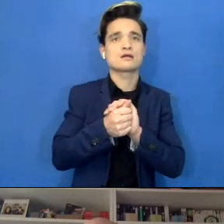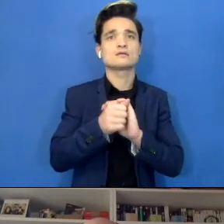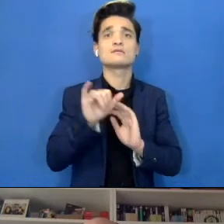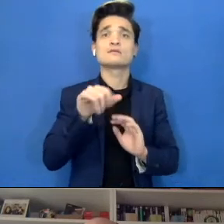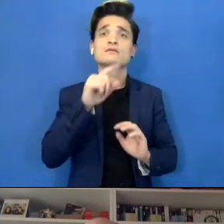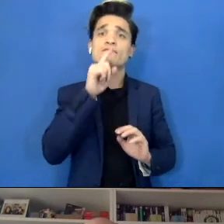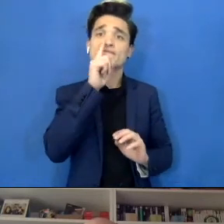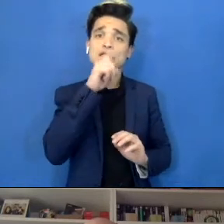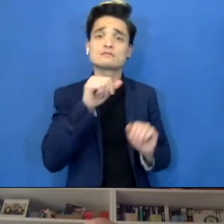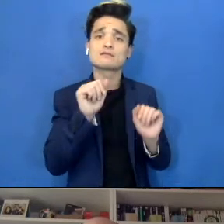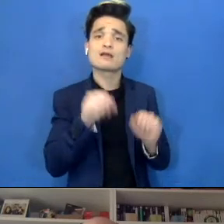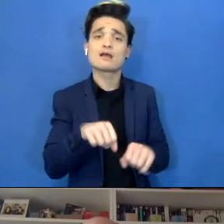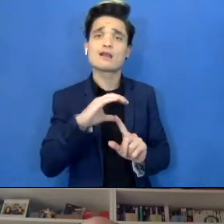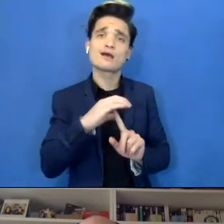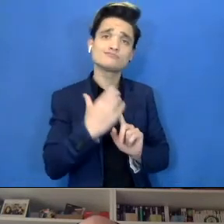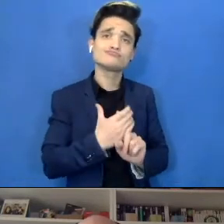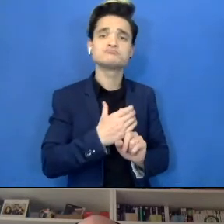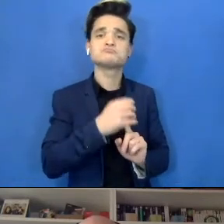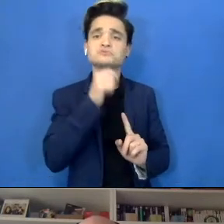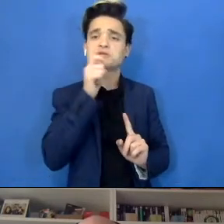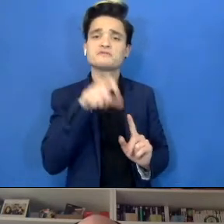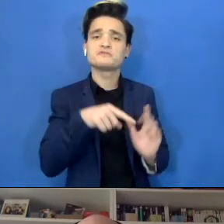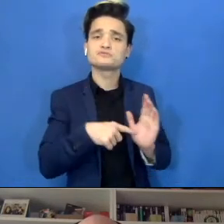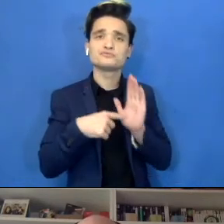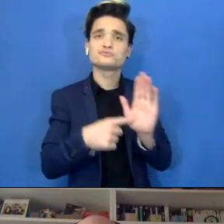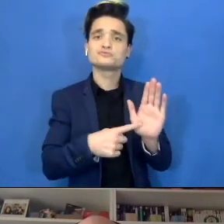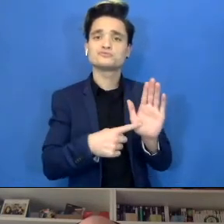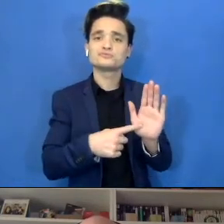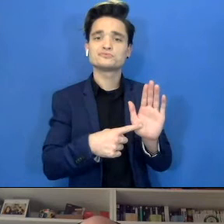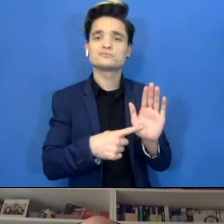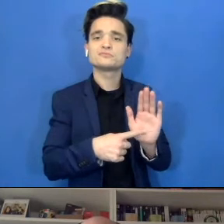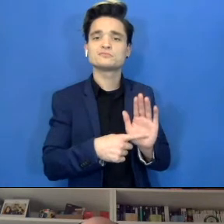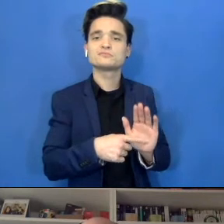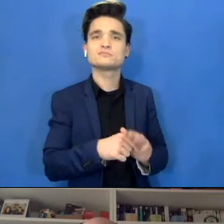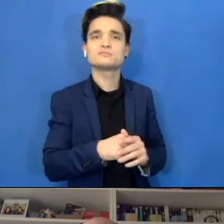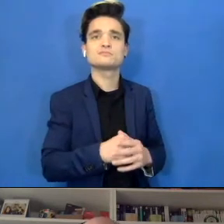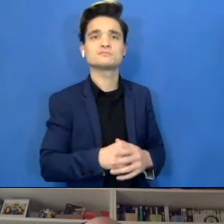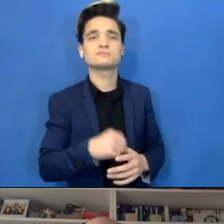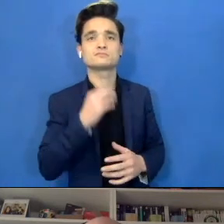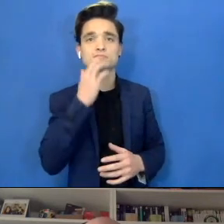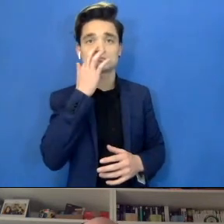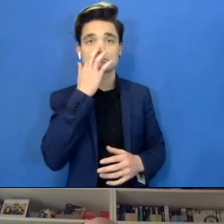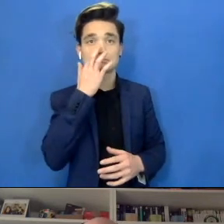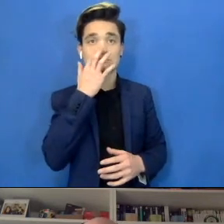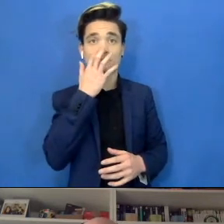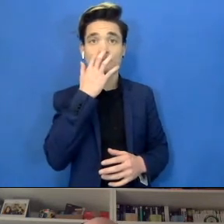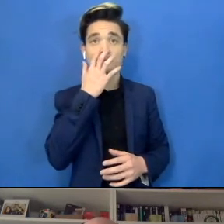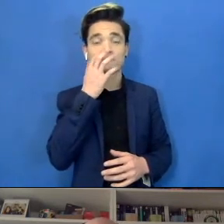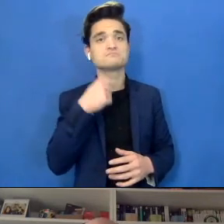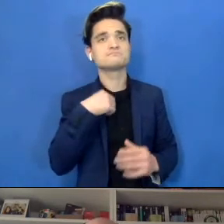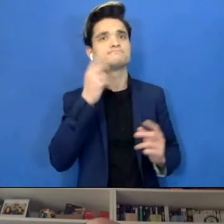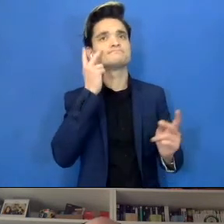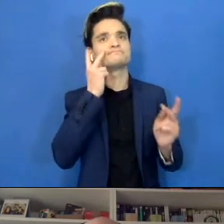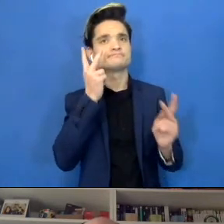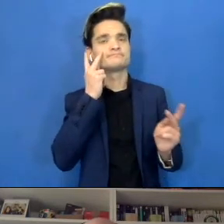enough, yes. But I can see moments where a kiss could work, where I'd be happy to have a kiss. That's absolutely